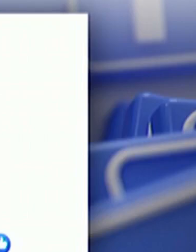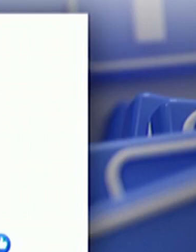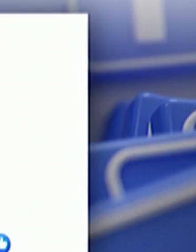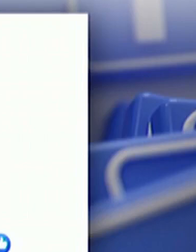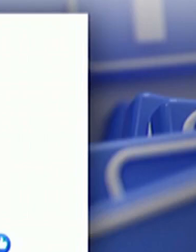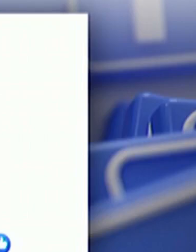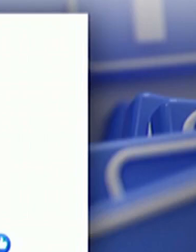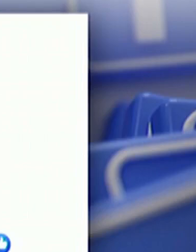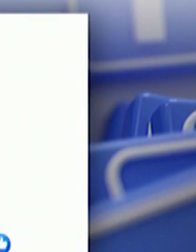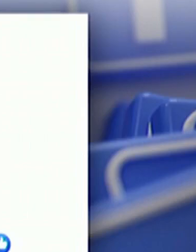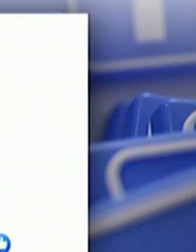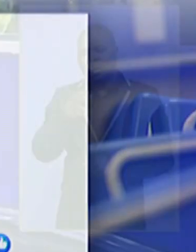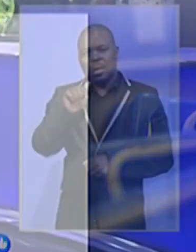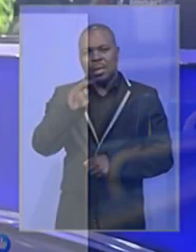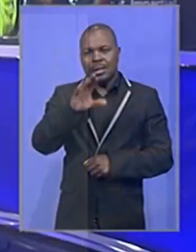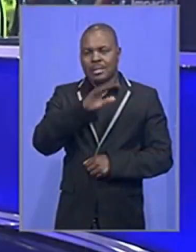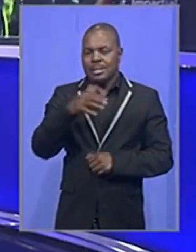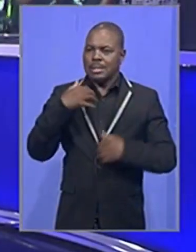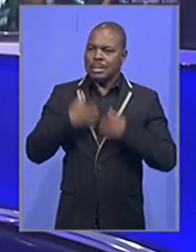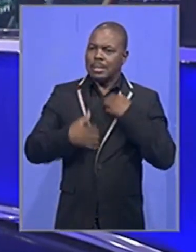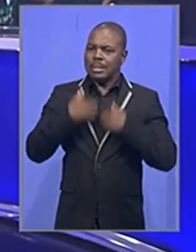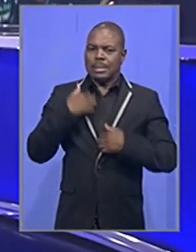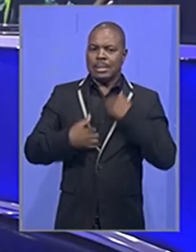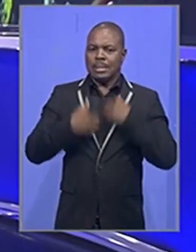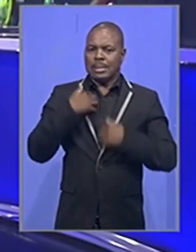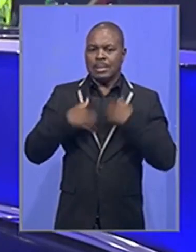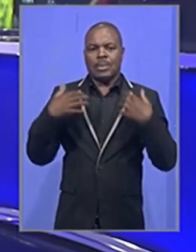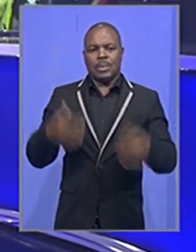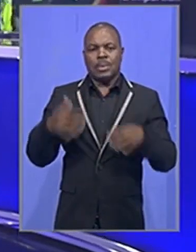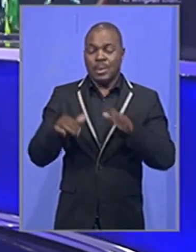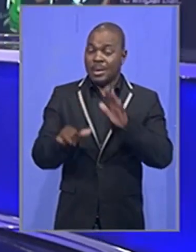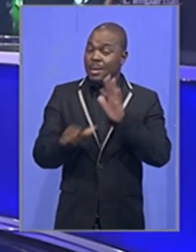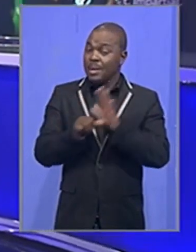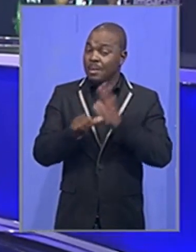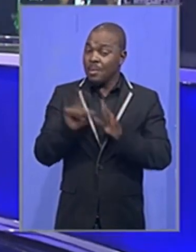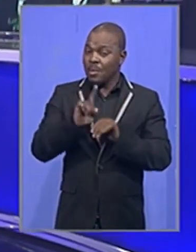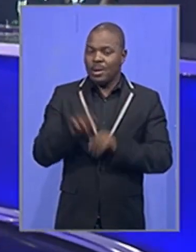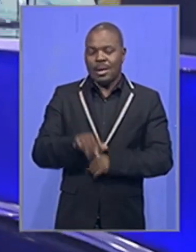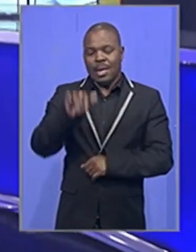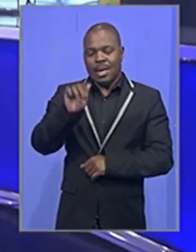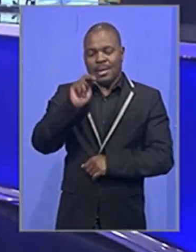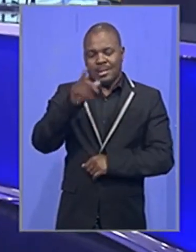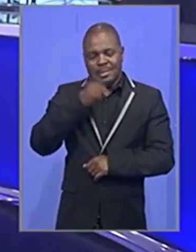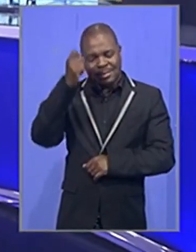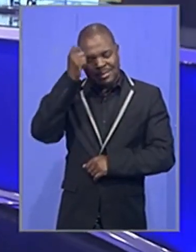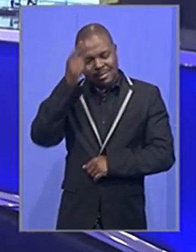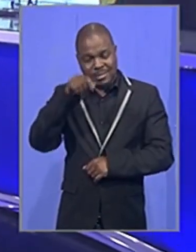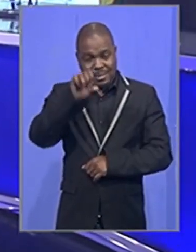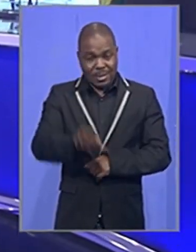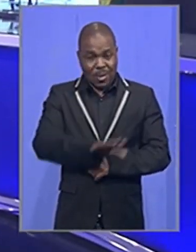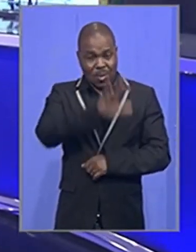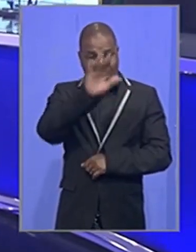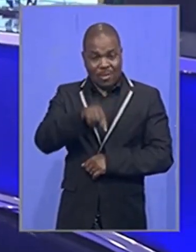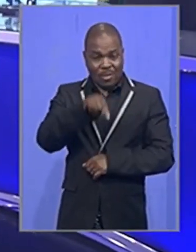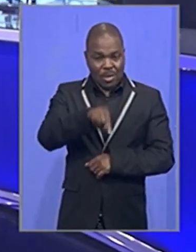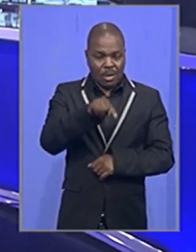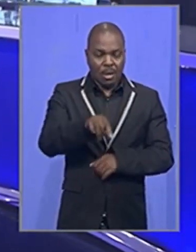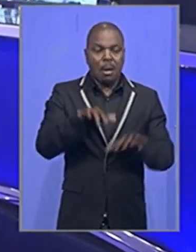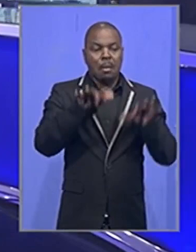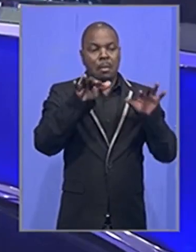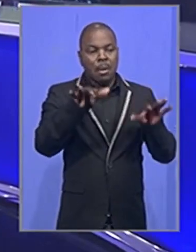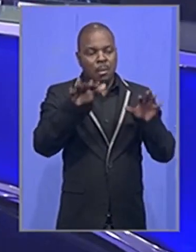tse ANC ka mahlo a mafubedu mme go a bohlokwa hore ANC utlwisise hore ka hara na Afrika Borwa batho ba na